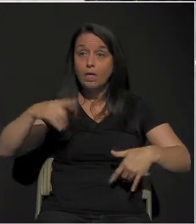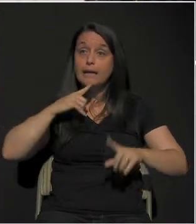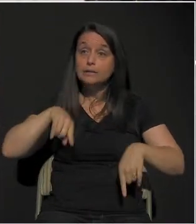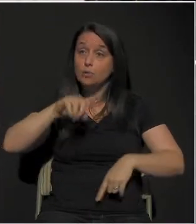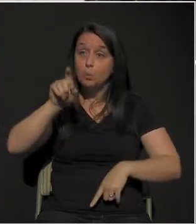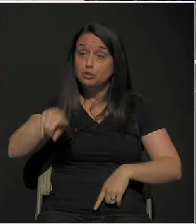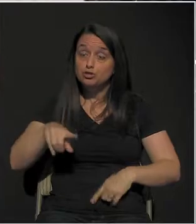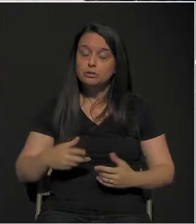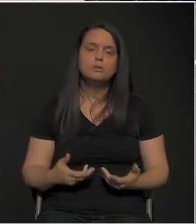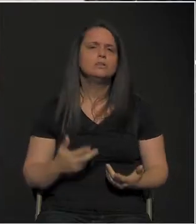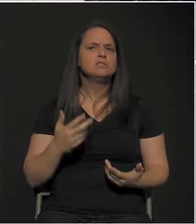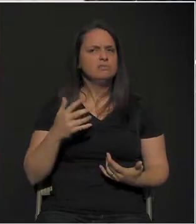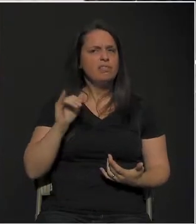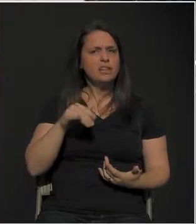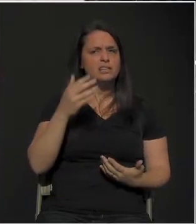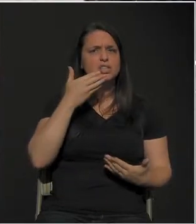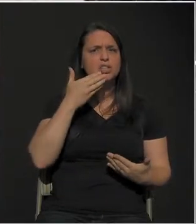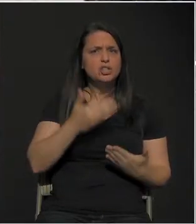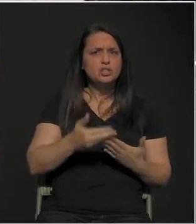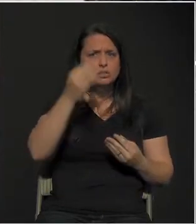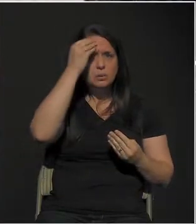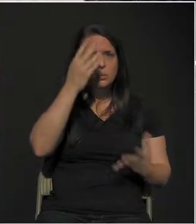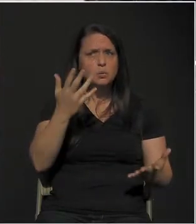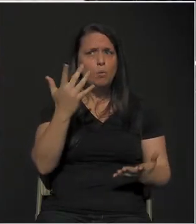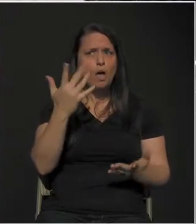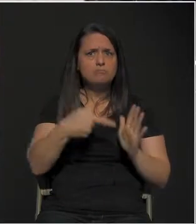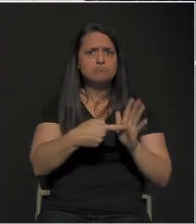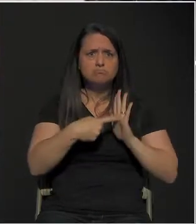good news, why does that demand suffering?